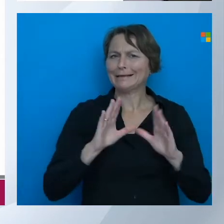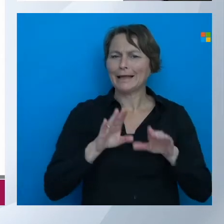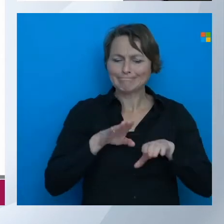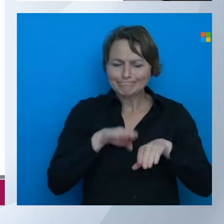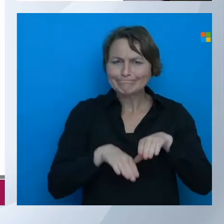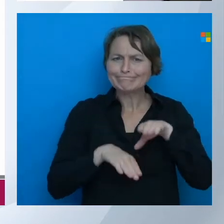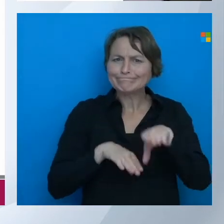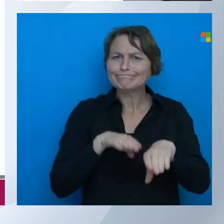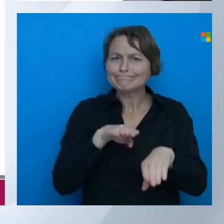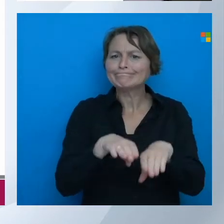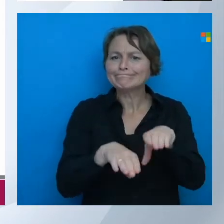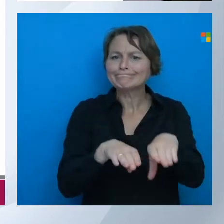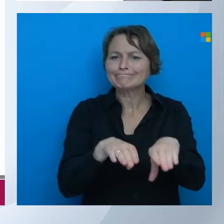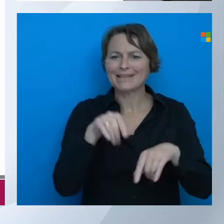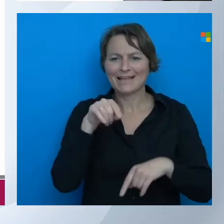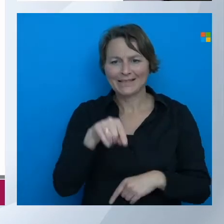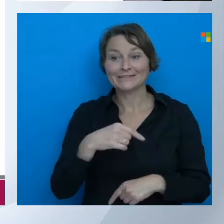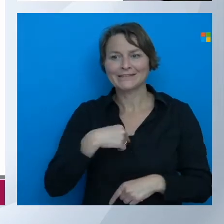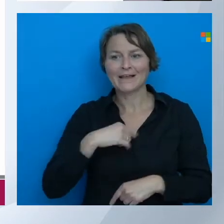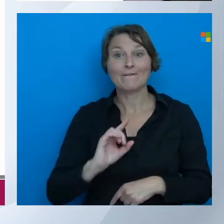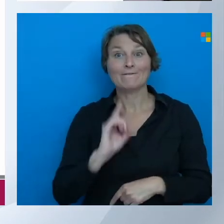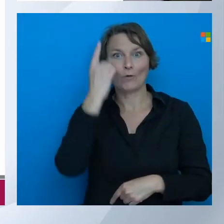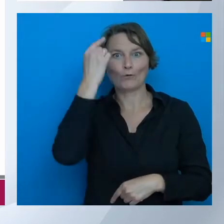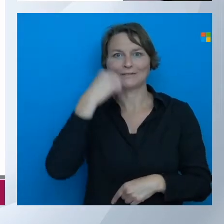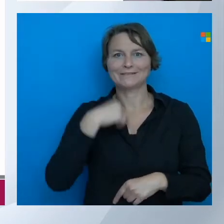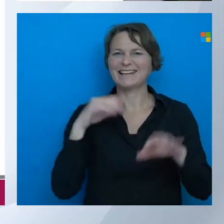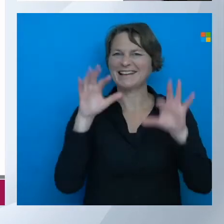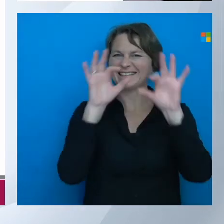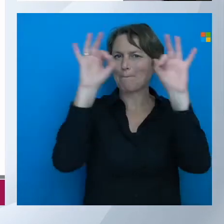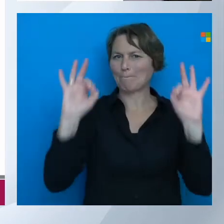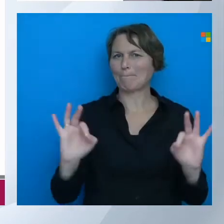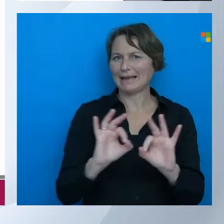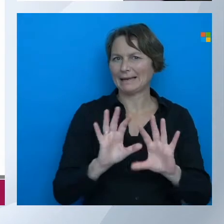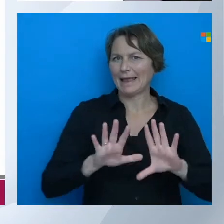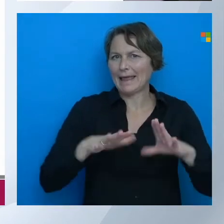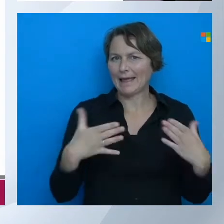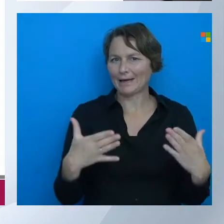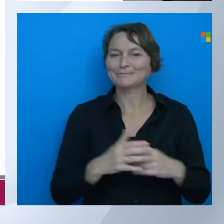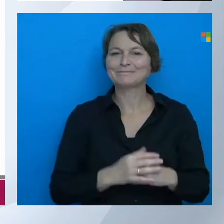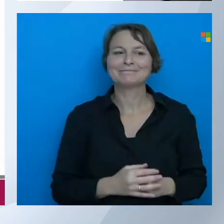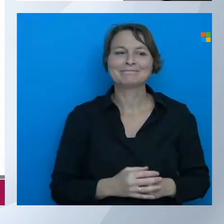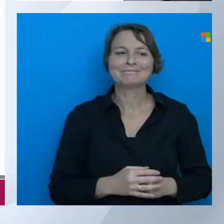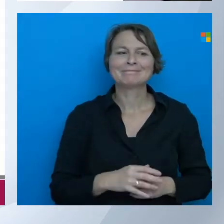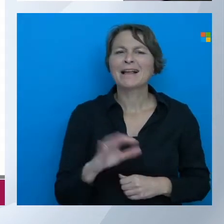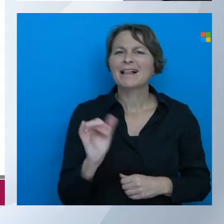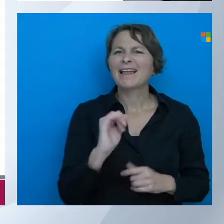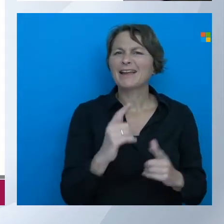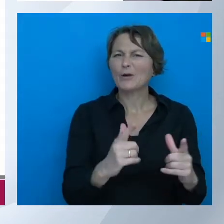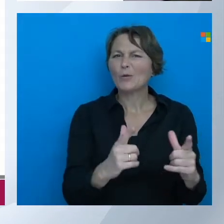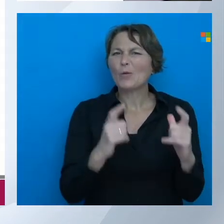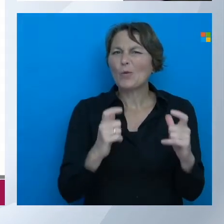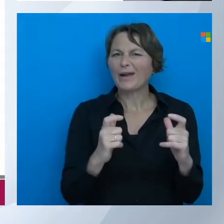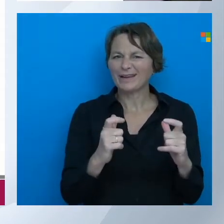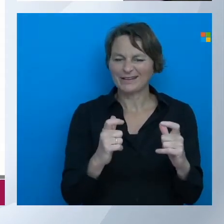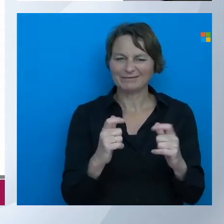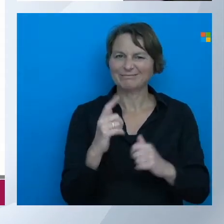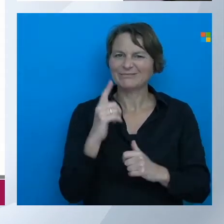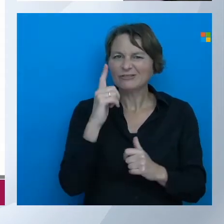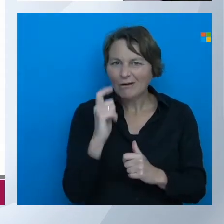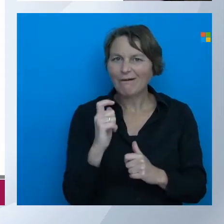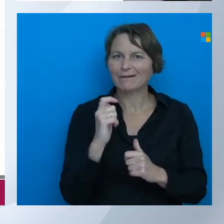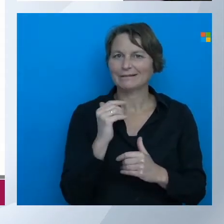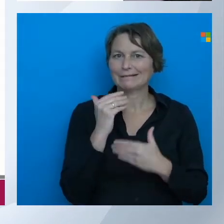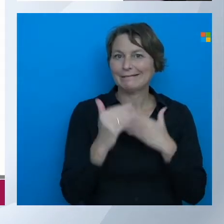Resource Manager template. And basically, the quick start guide walks you through step by step on all the actions you have to